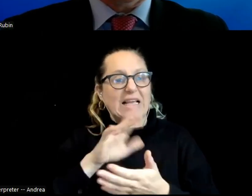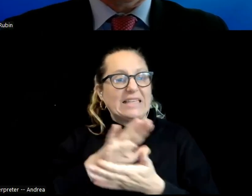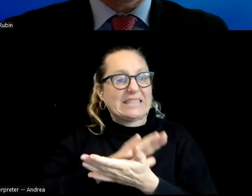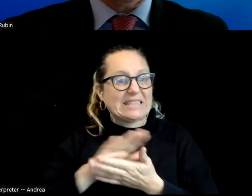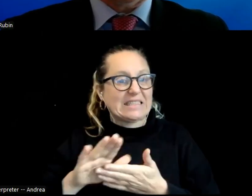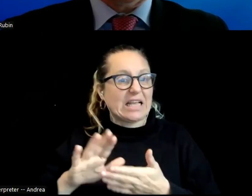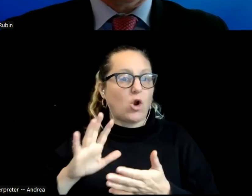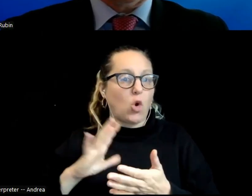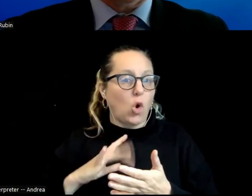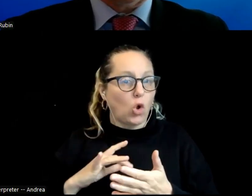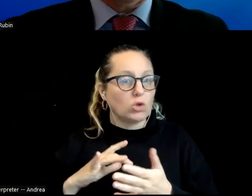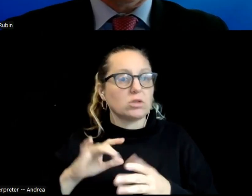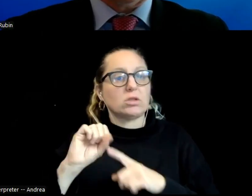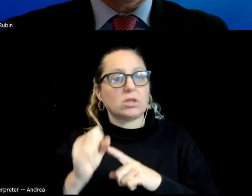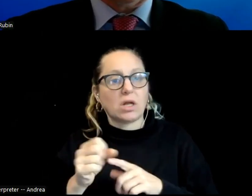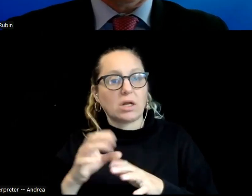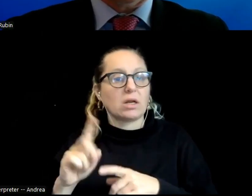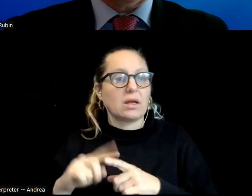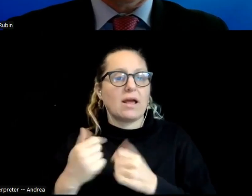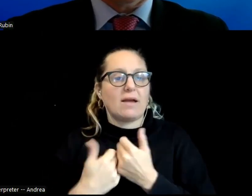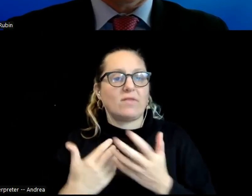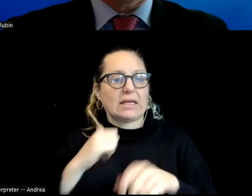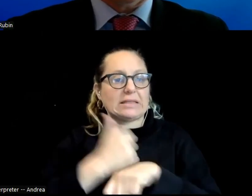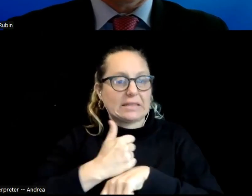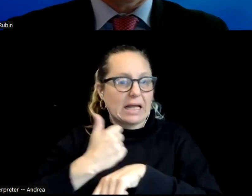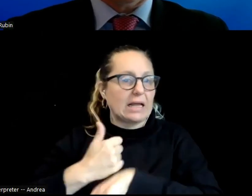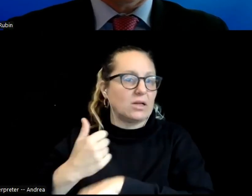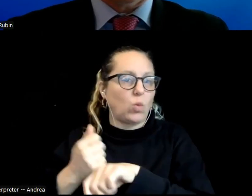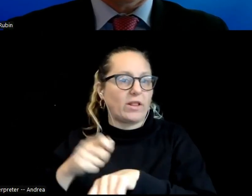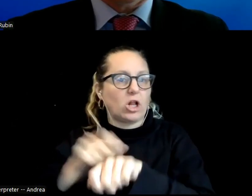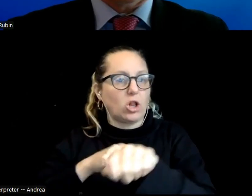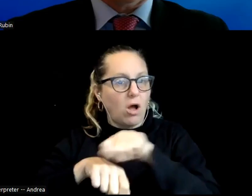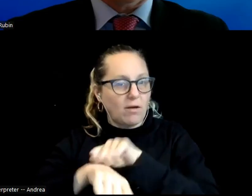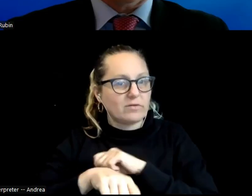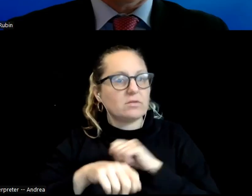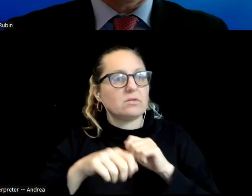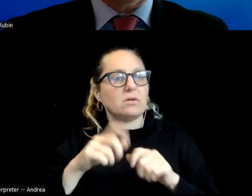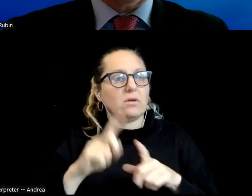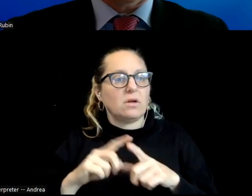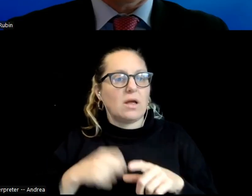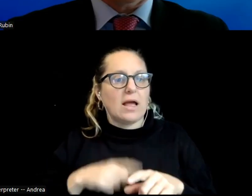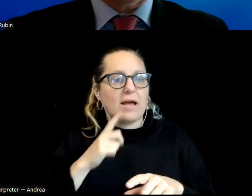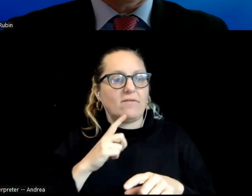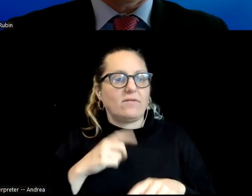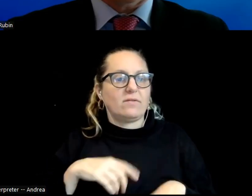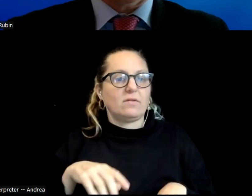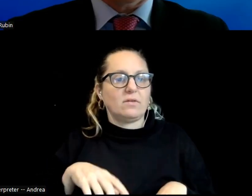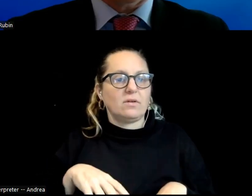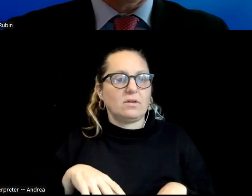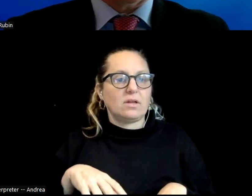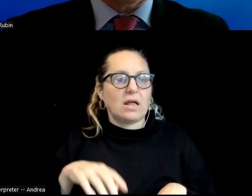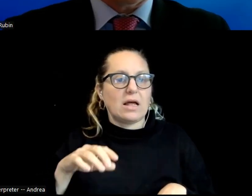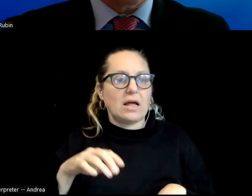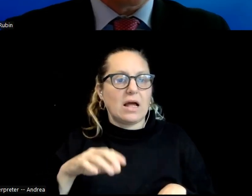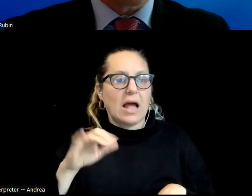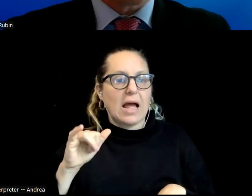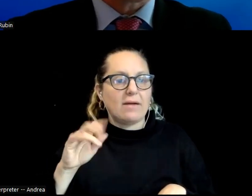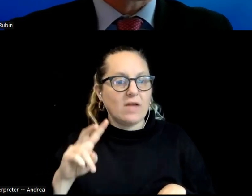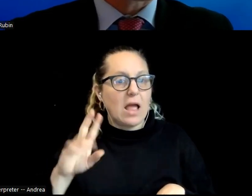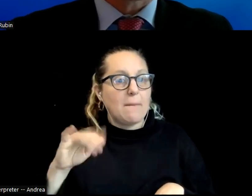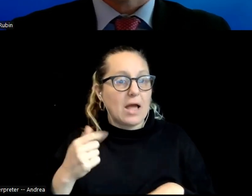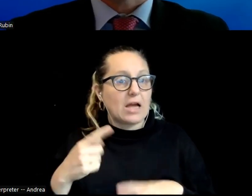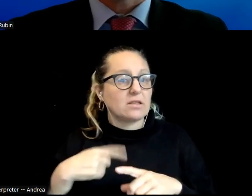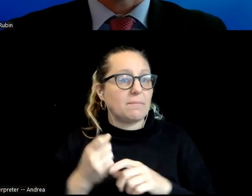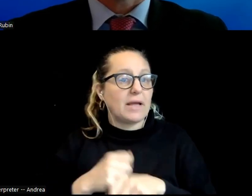so everything had to be set up with gloves on. I had to spike my IV bags, make sure that when my patient